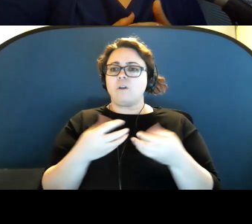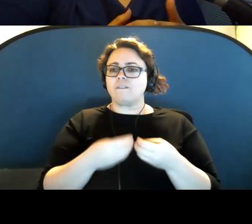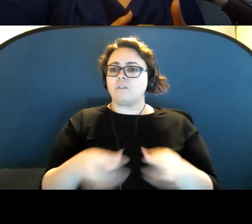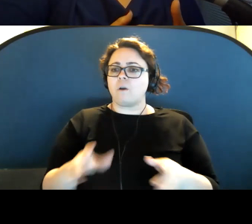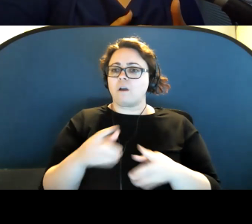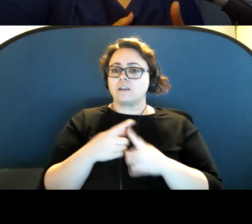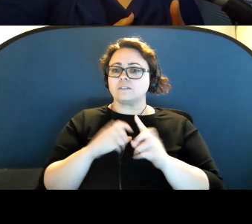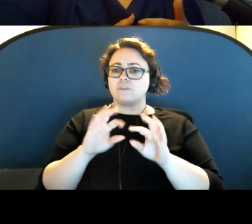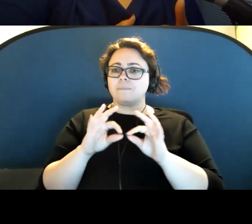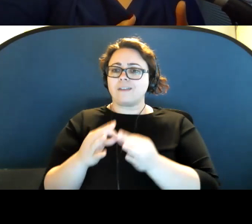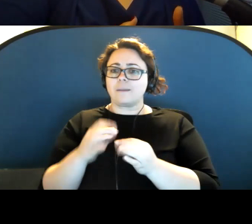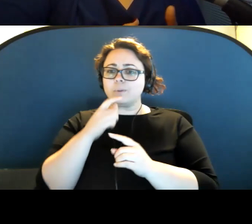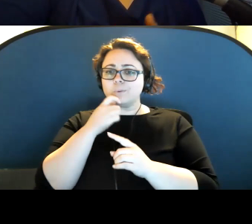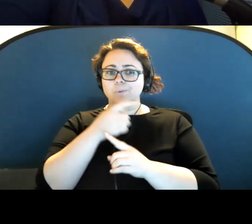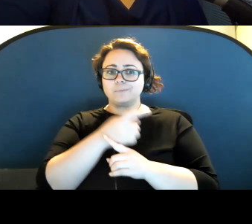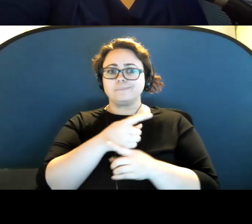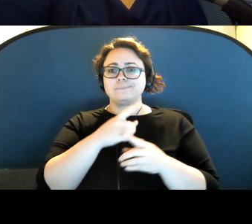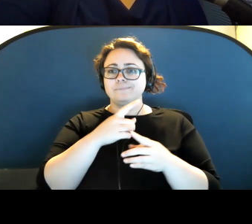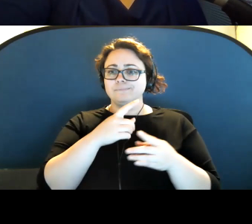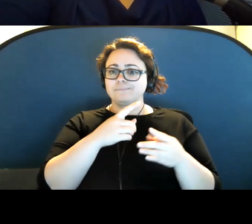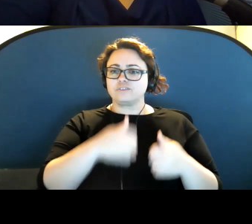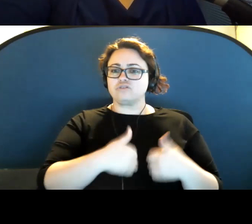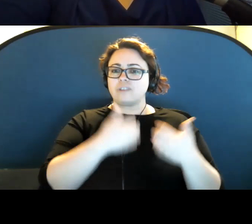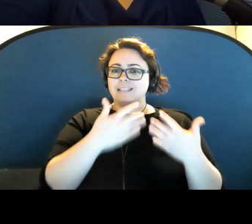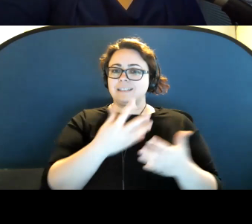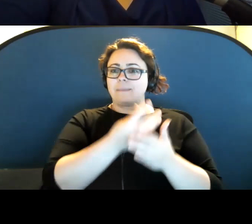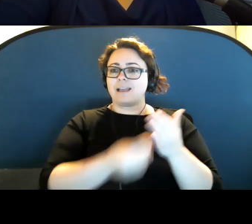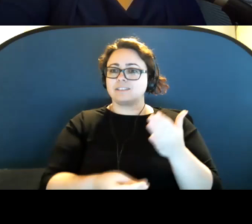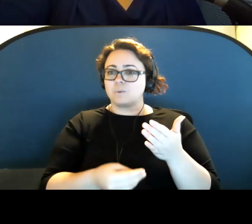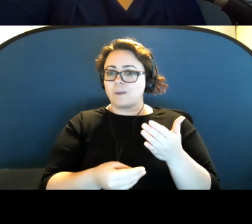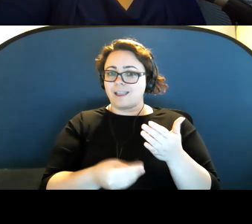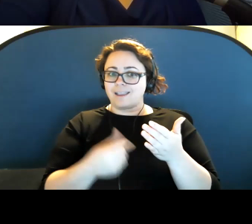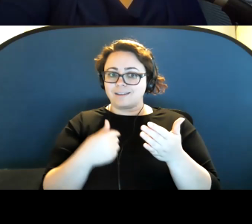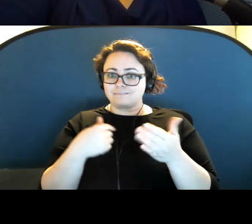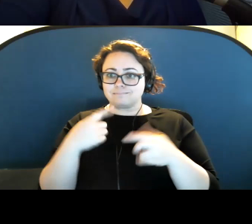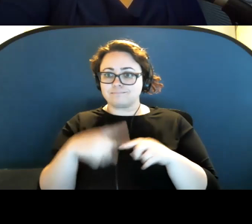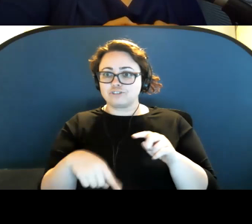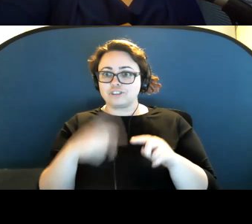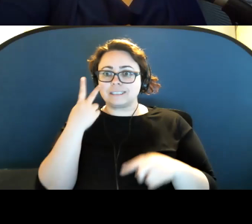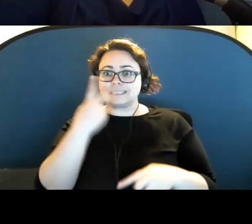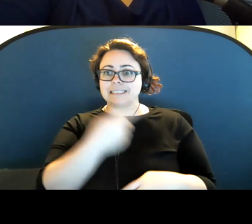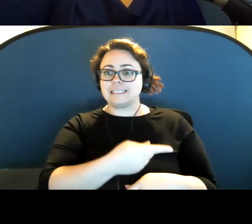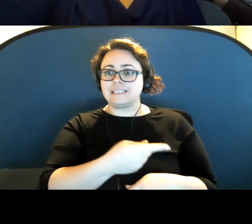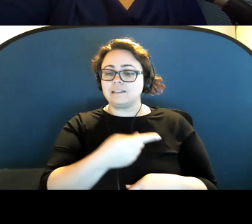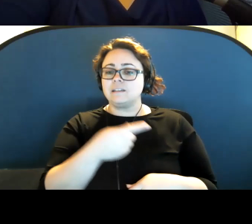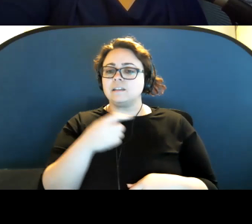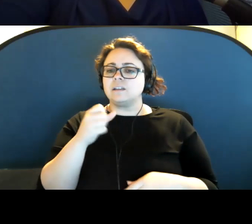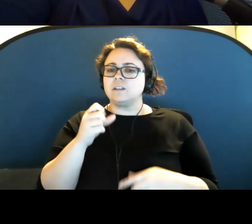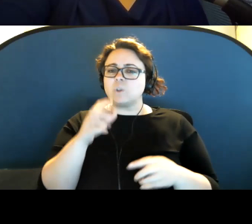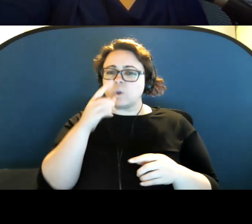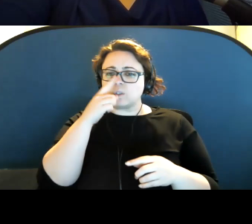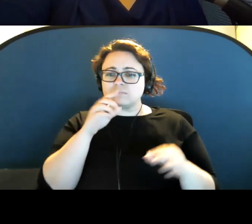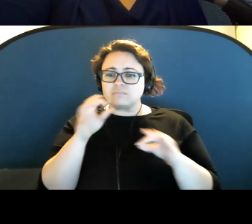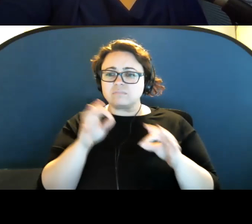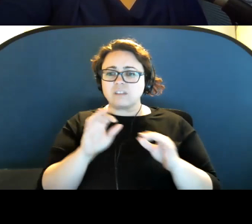have, their resident has passed away during the last 8 months when they were unable to see them. So can you talk to us about ways that we can